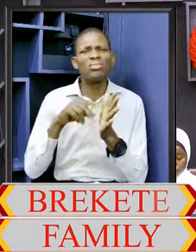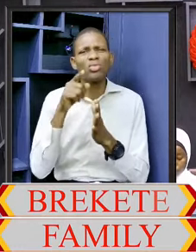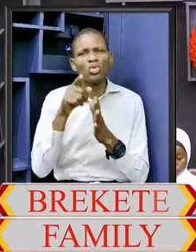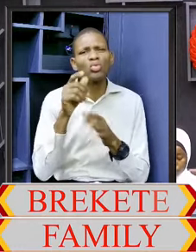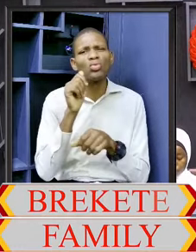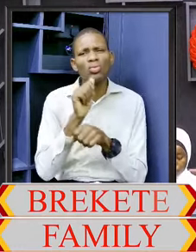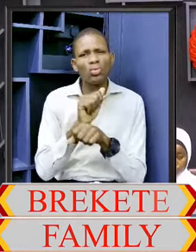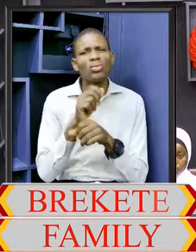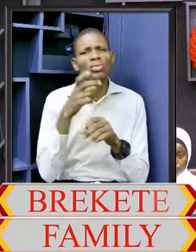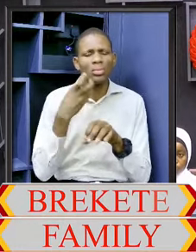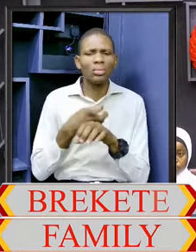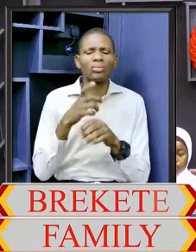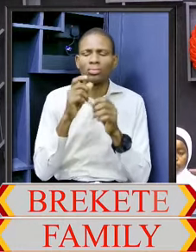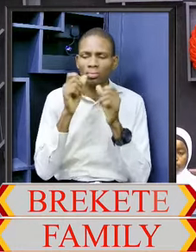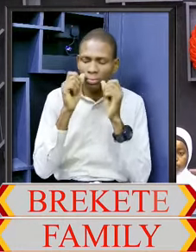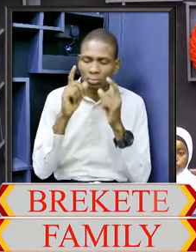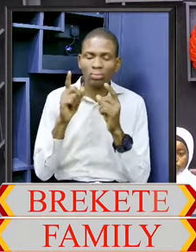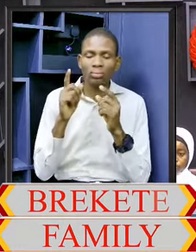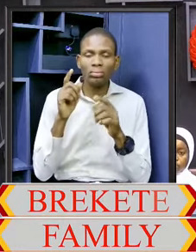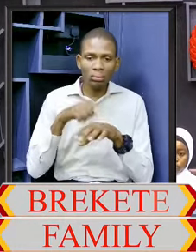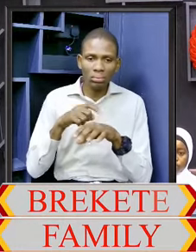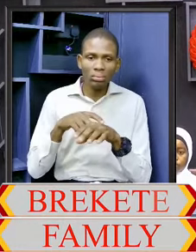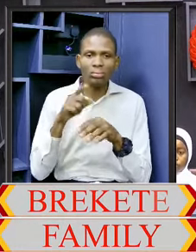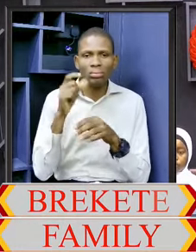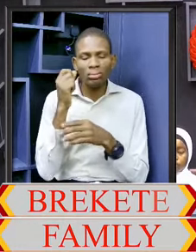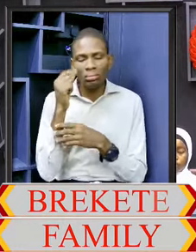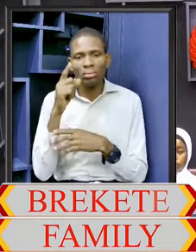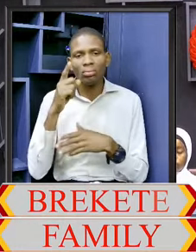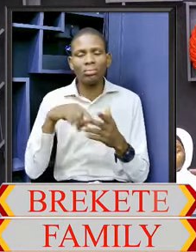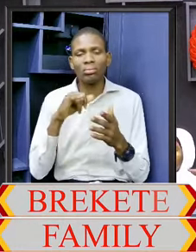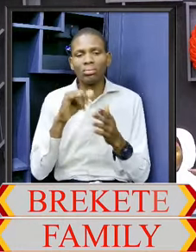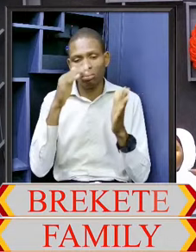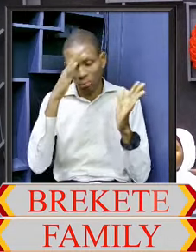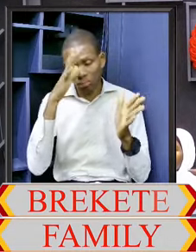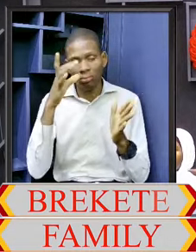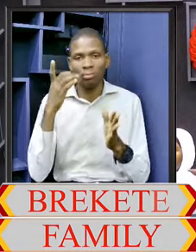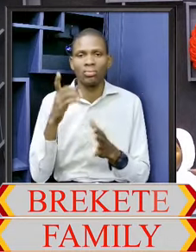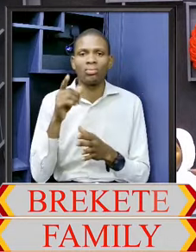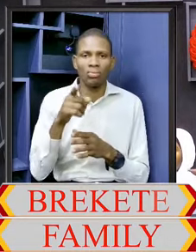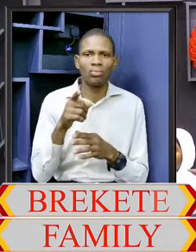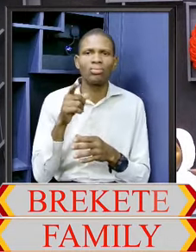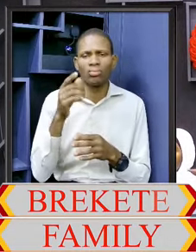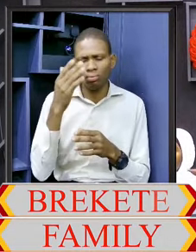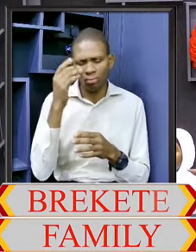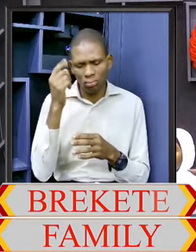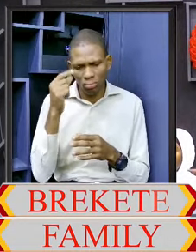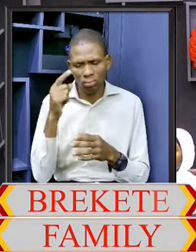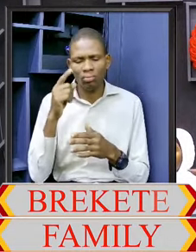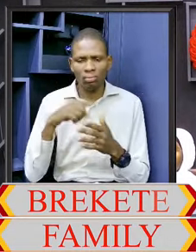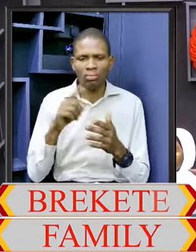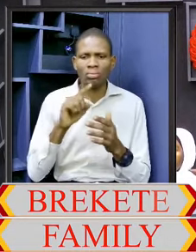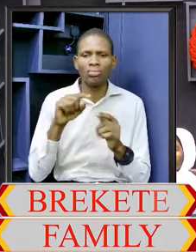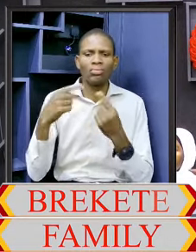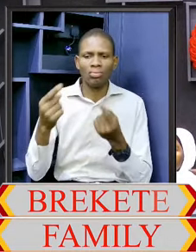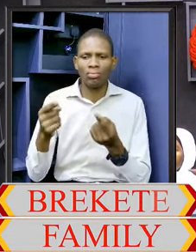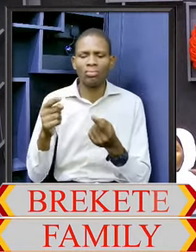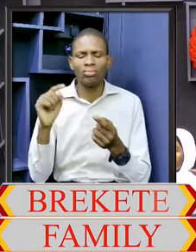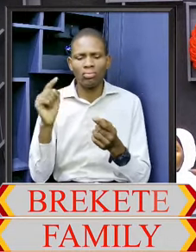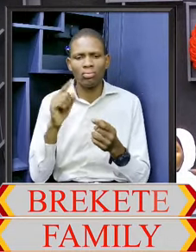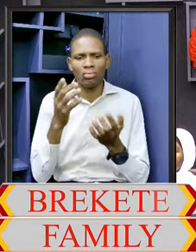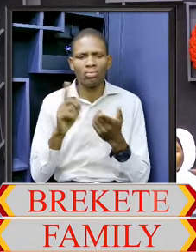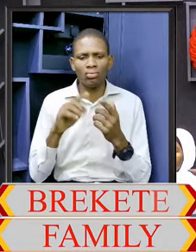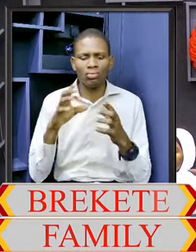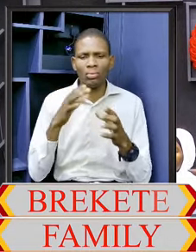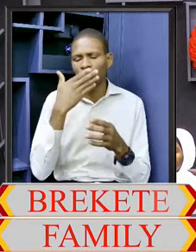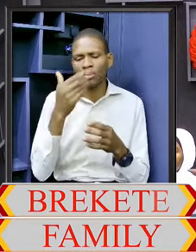on time. Understand my terms of reference. Understand what is expected of me. Understand where I can go over. Understand where I'm expected to do better. If I